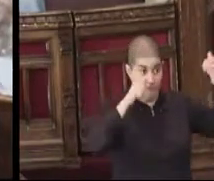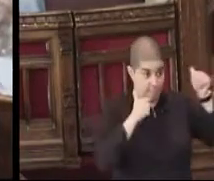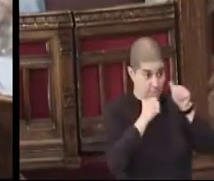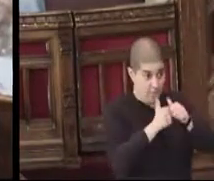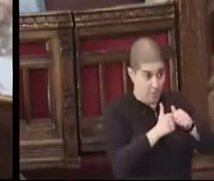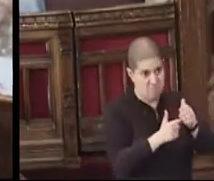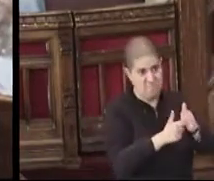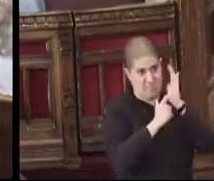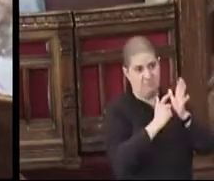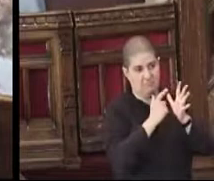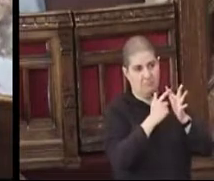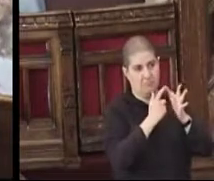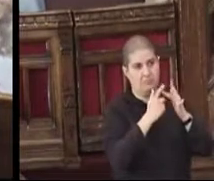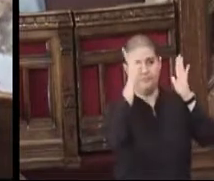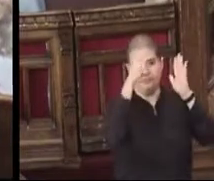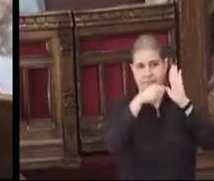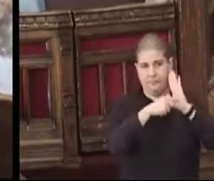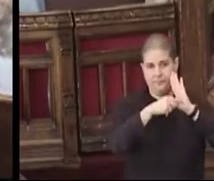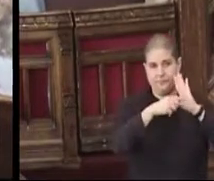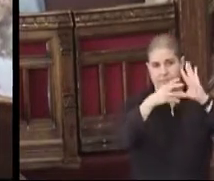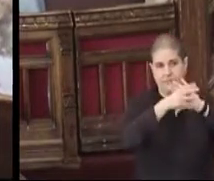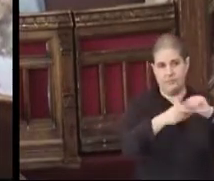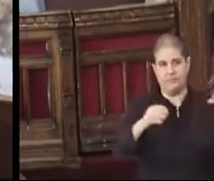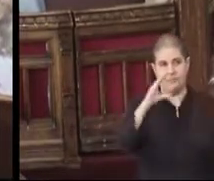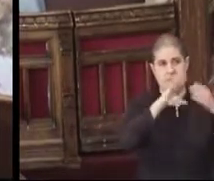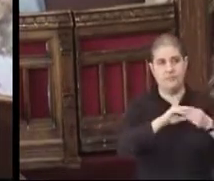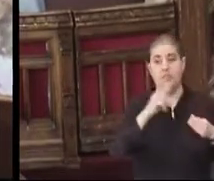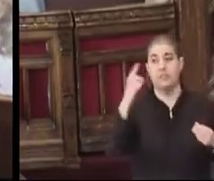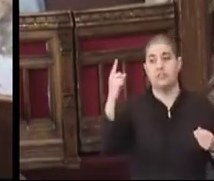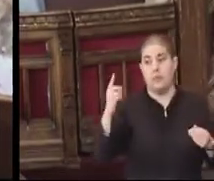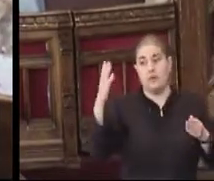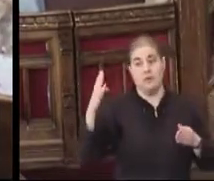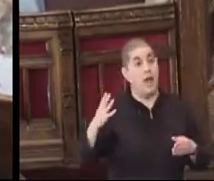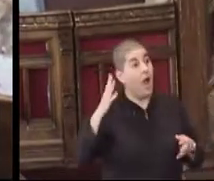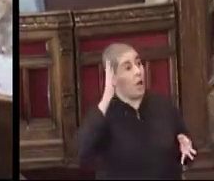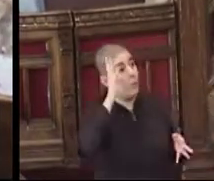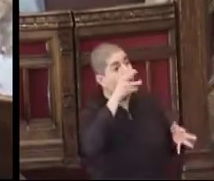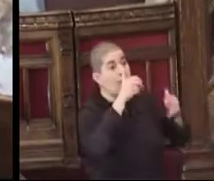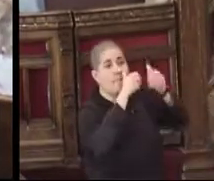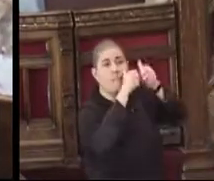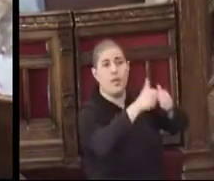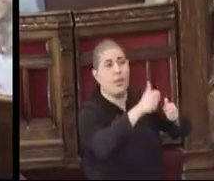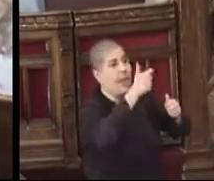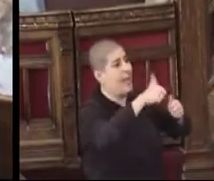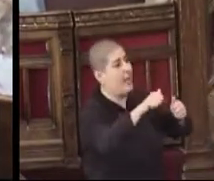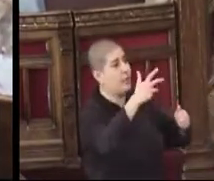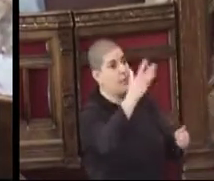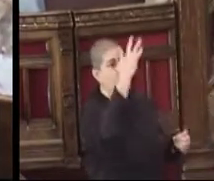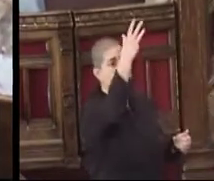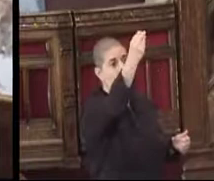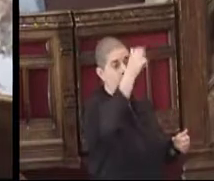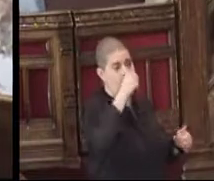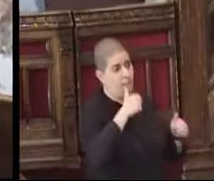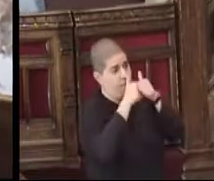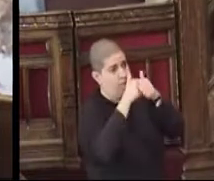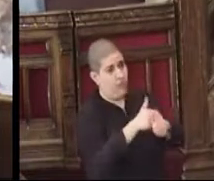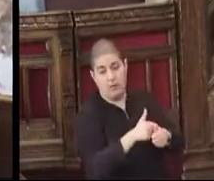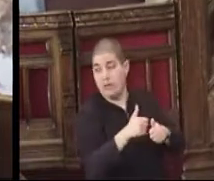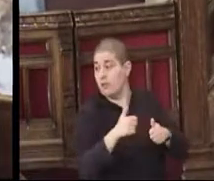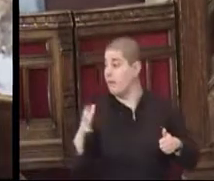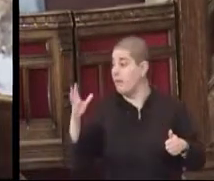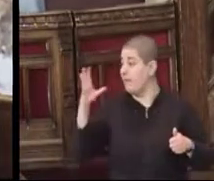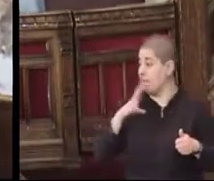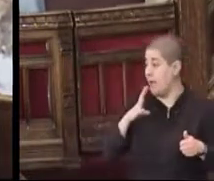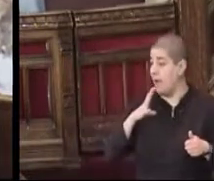follow. The first example. Someone said to Jesus, "I'll follow you wherever you go." And Jesus said,